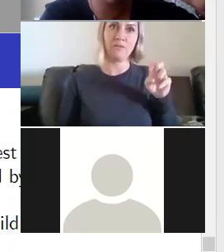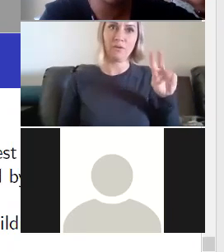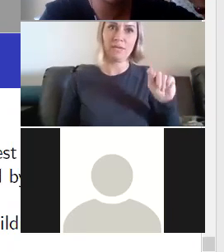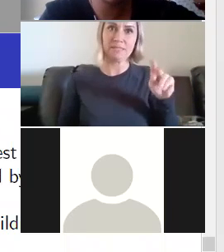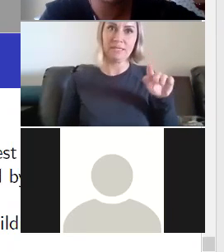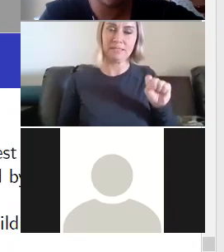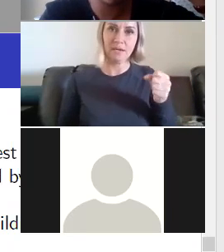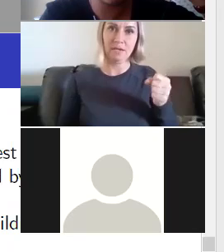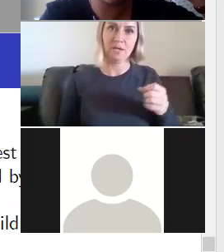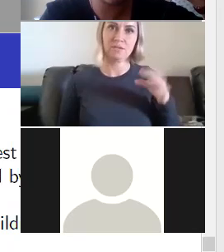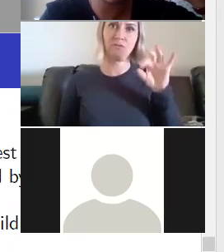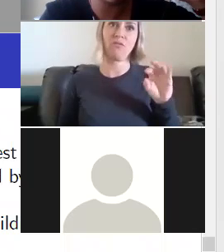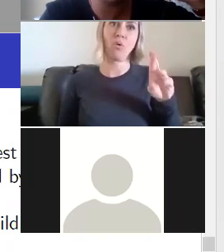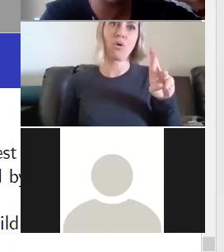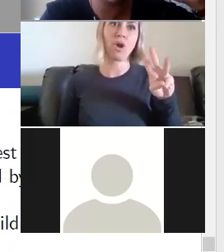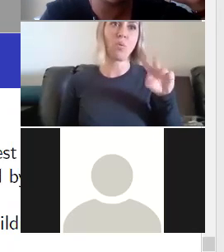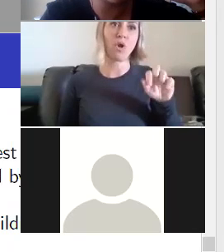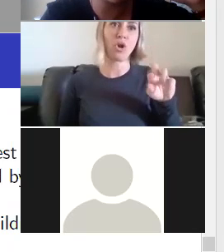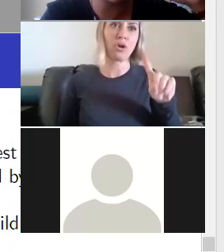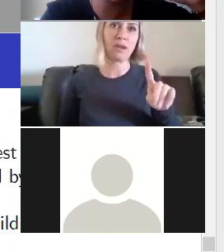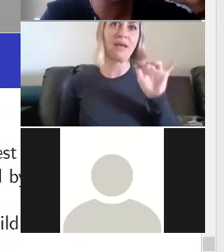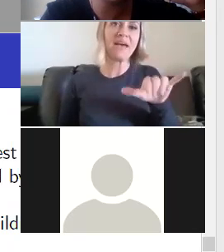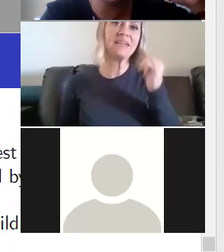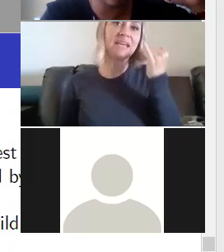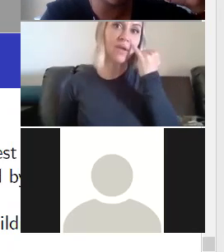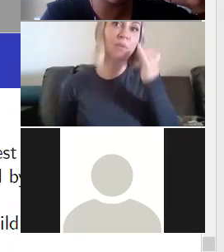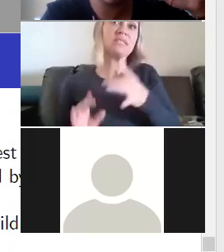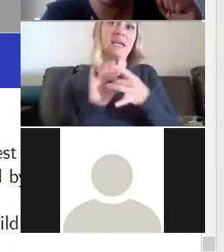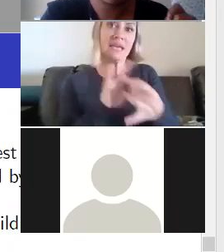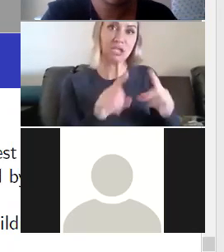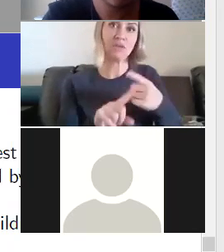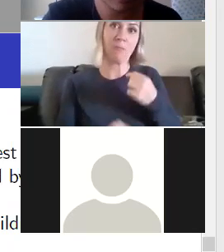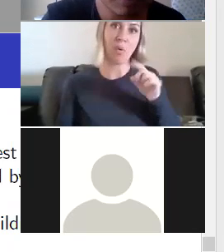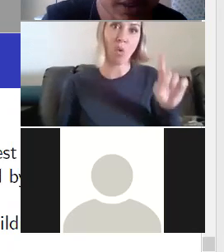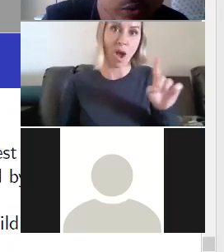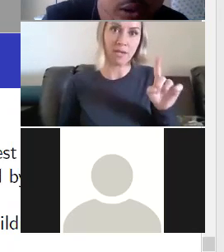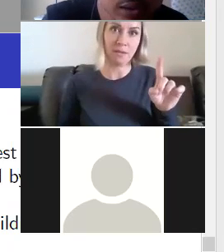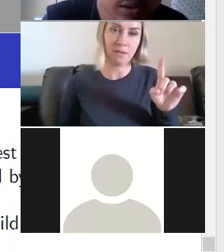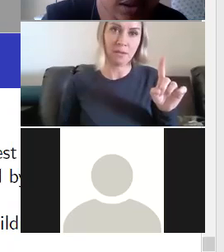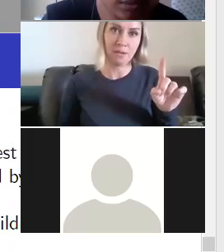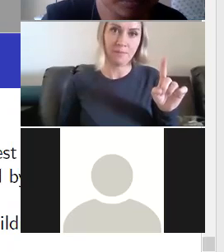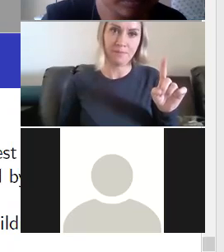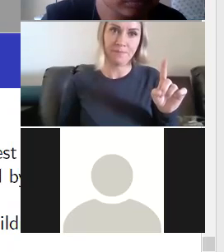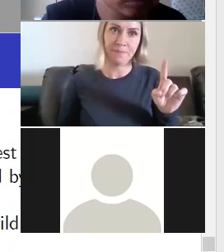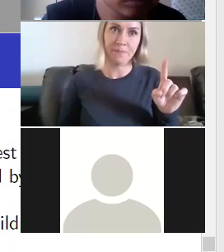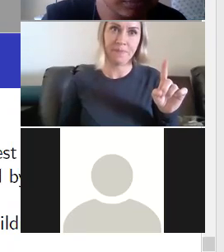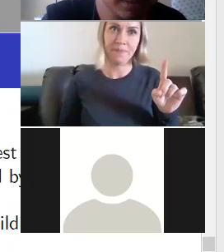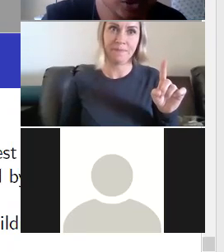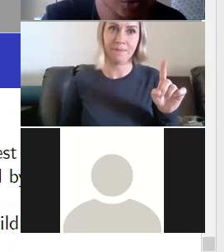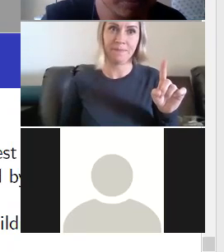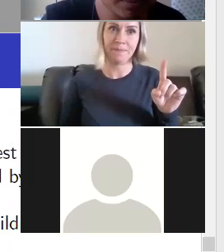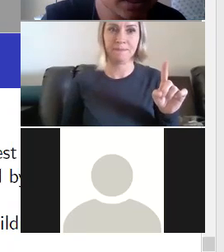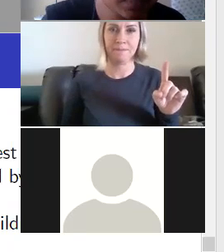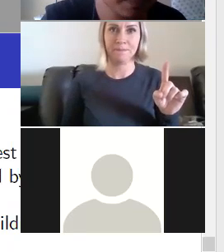forward edges. So a forward edges, if there was a connection from one, let me bring out another color.